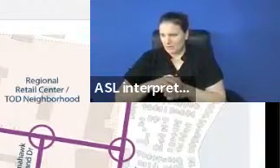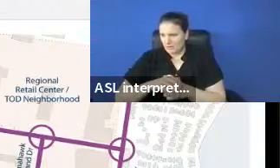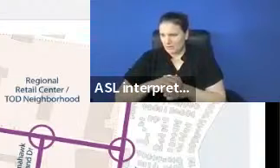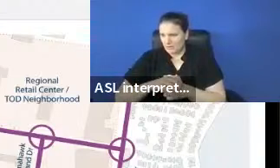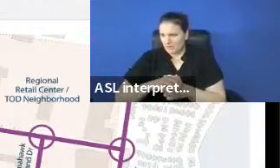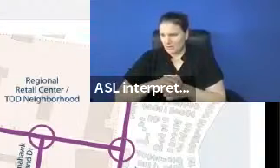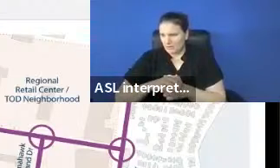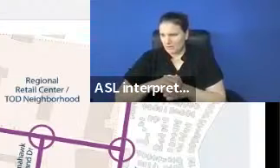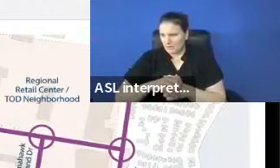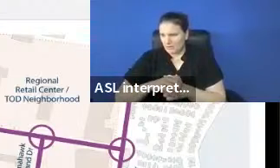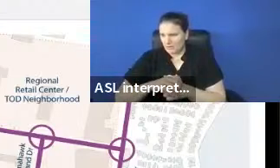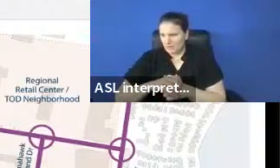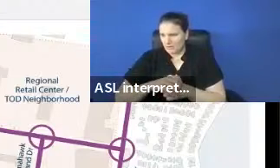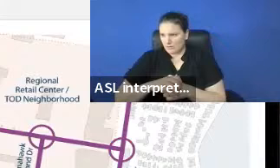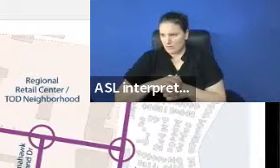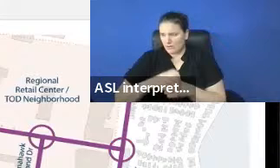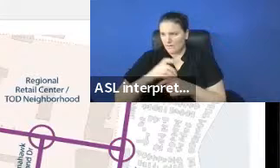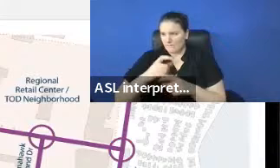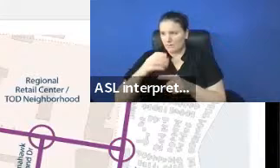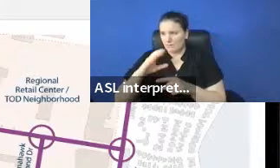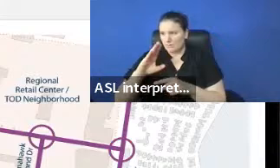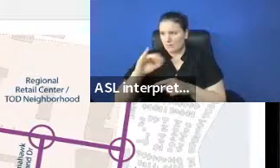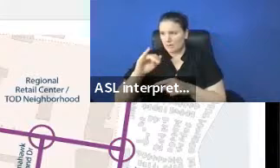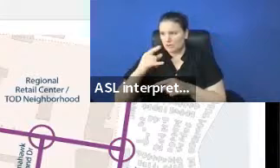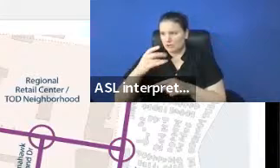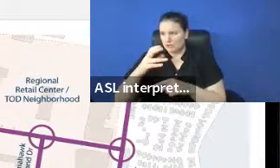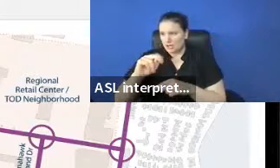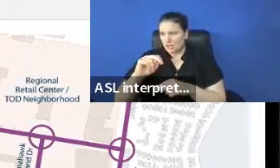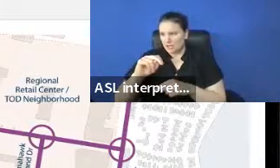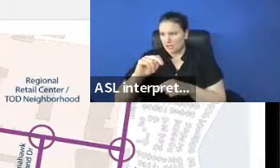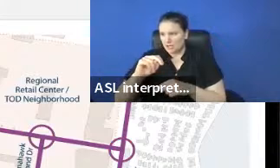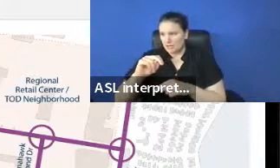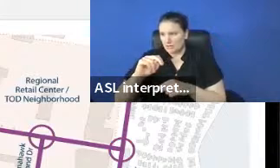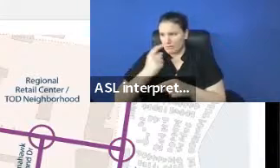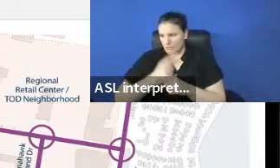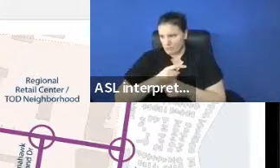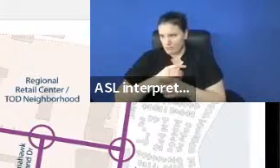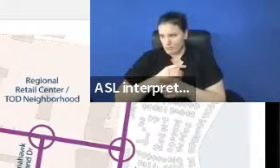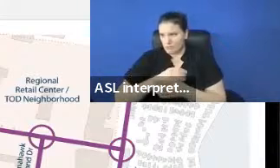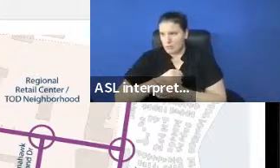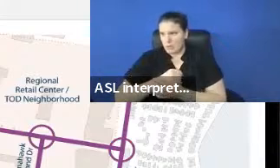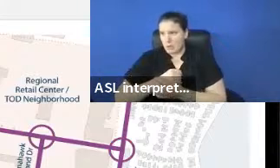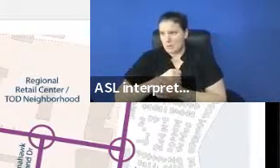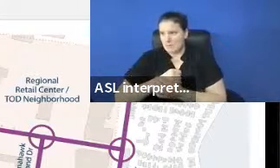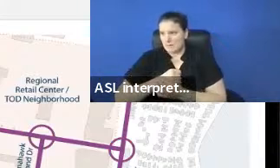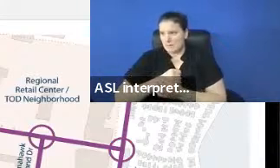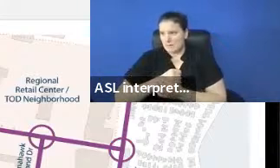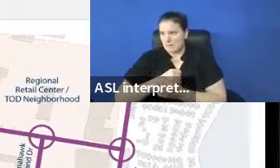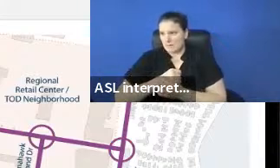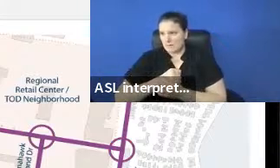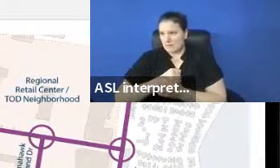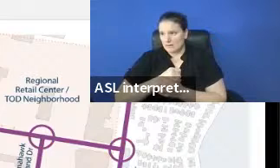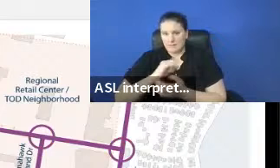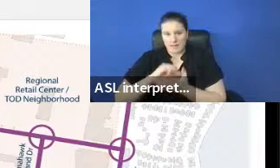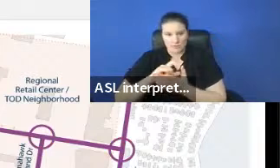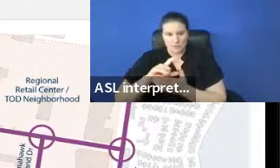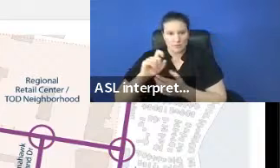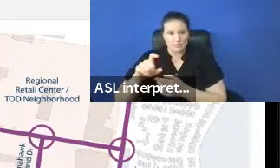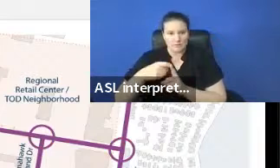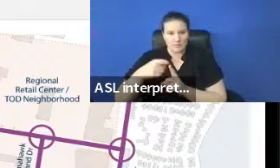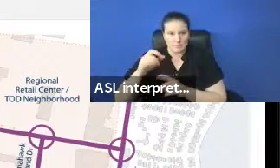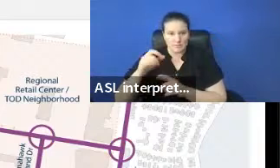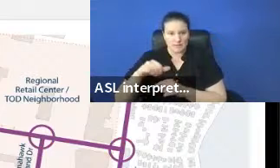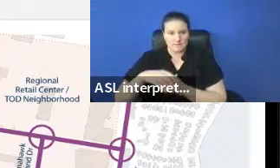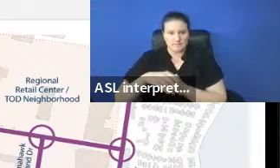That's for coming from Bridgeton, Right, correct? Is that your question? right.